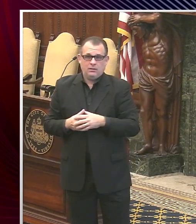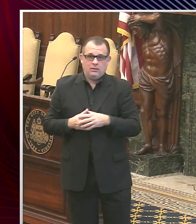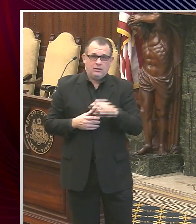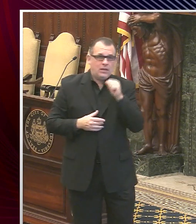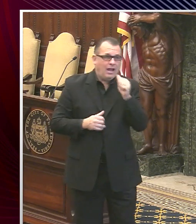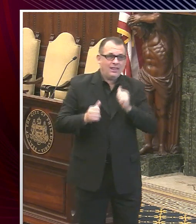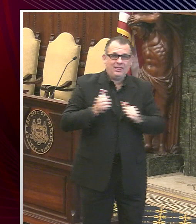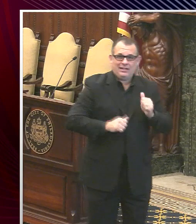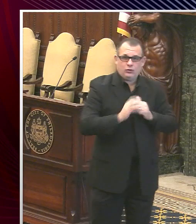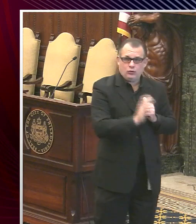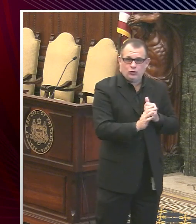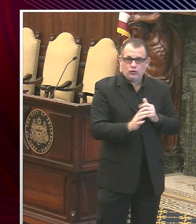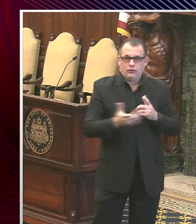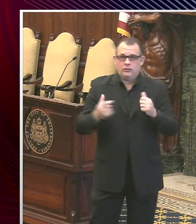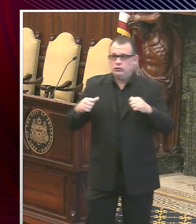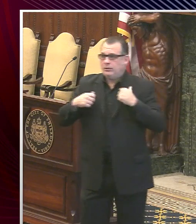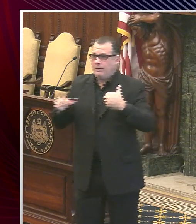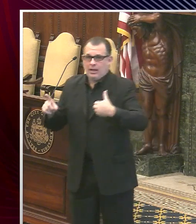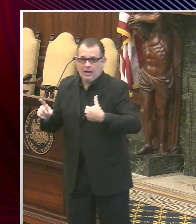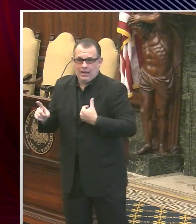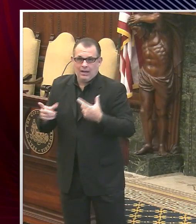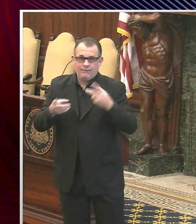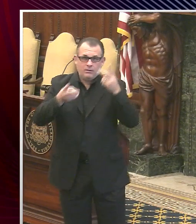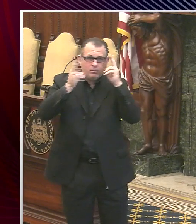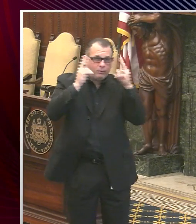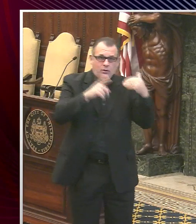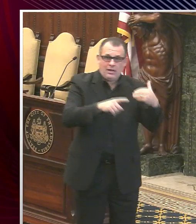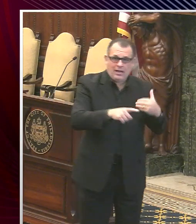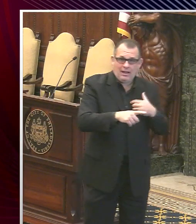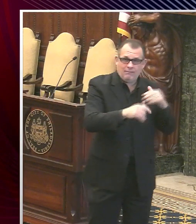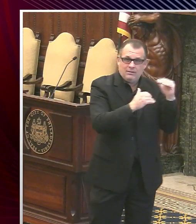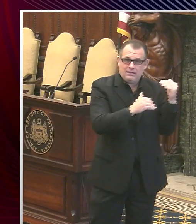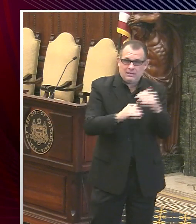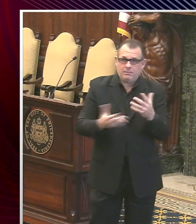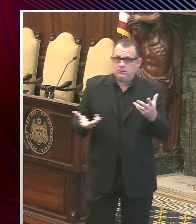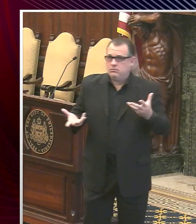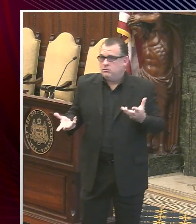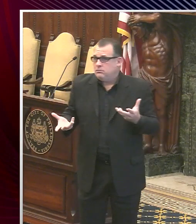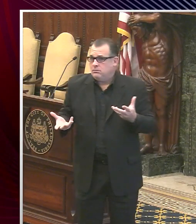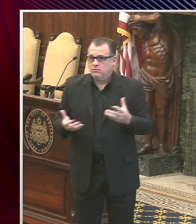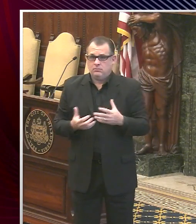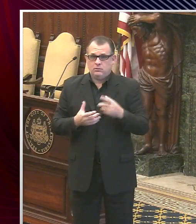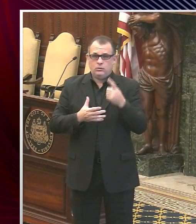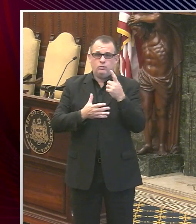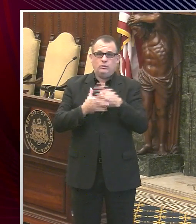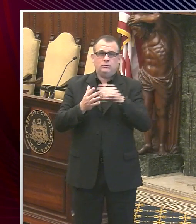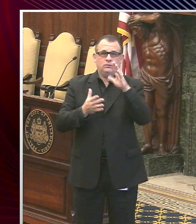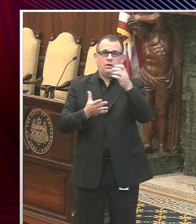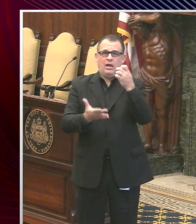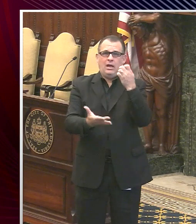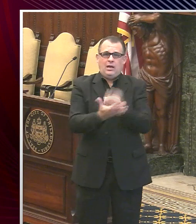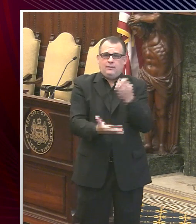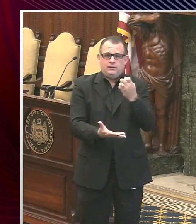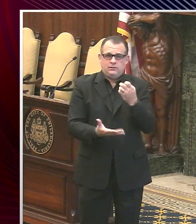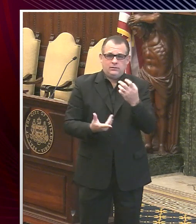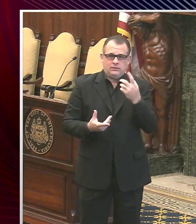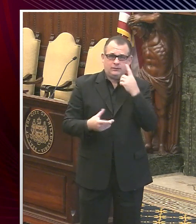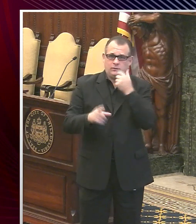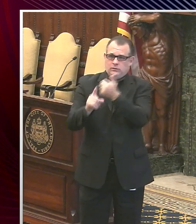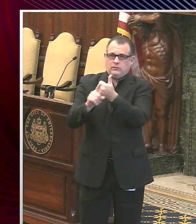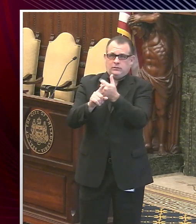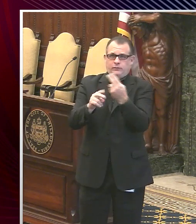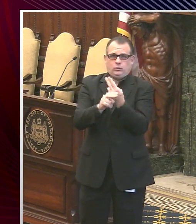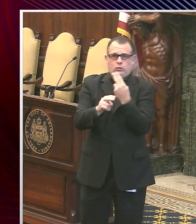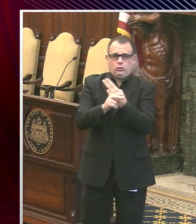Gyms have certain restrictions. Barbershops have different kinds of restrictions. What is the hard evidence and the hard data that you're using